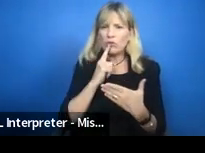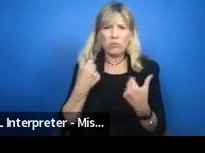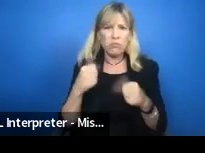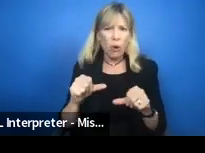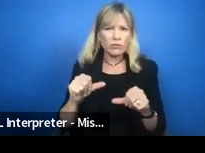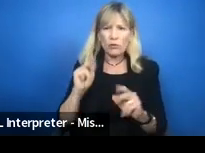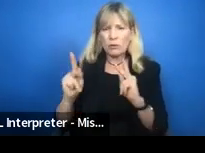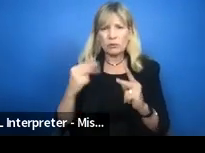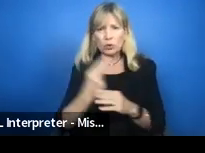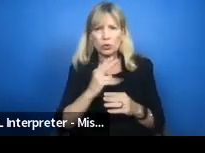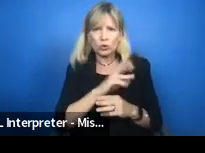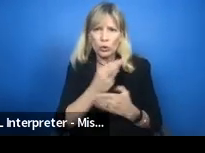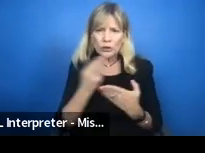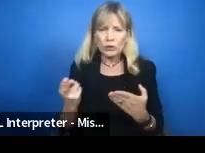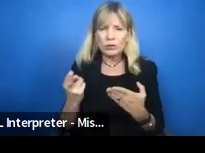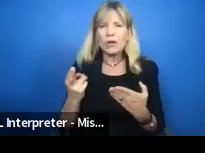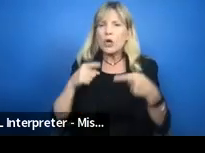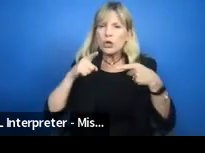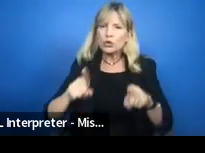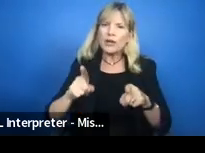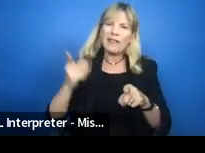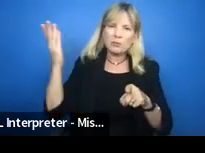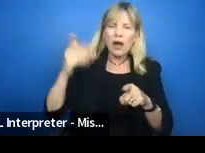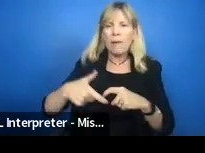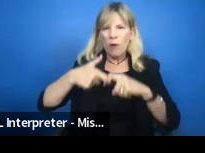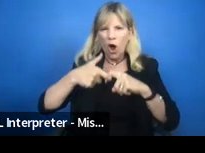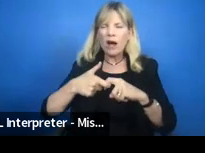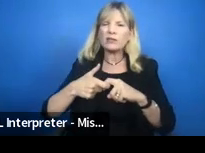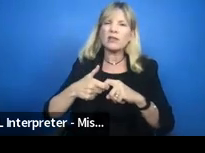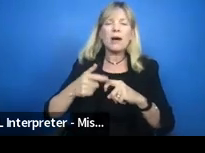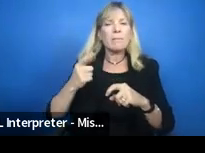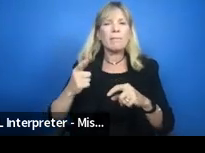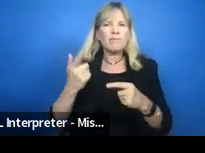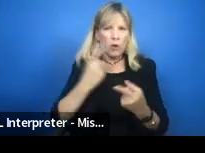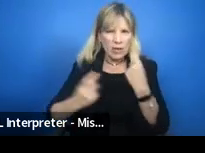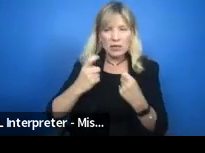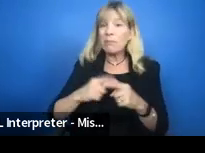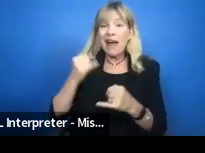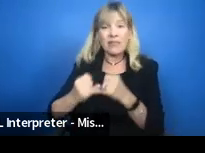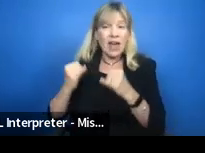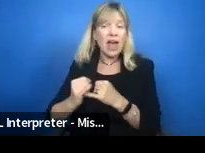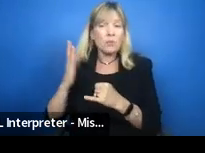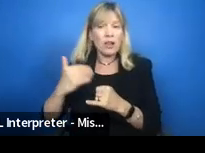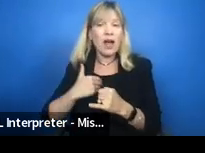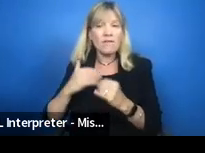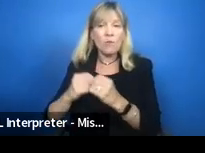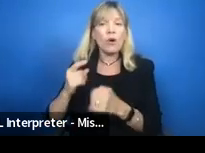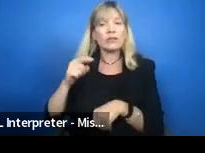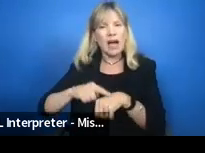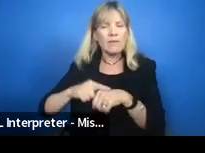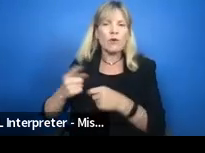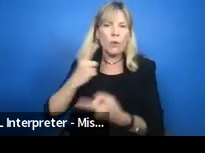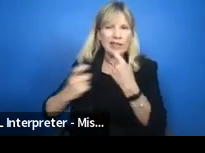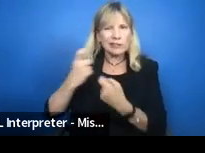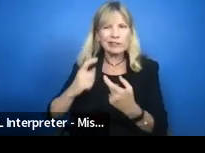others to use. I'll pause throughout for some questions, but we should also have time at the end for some Q&A and discussion. And then one